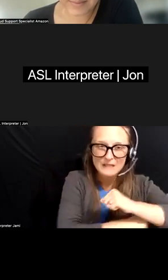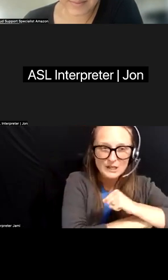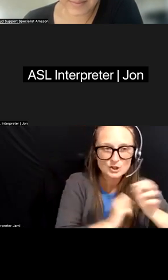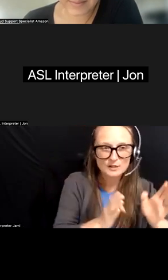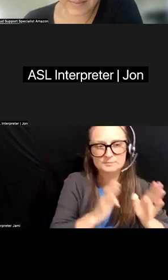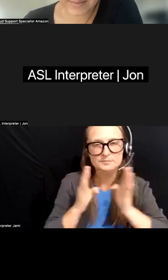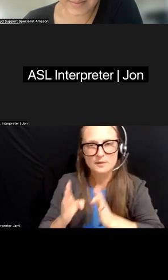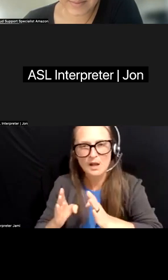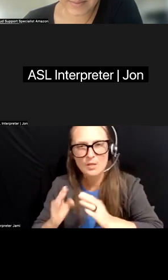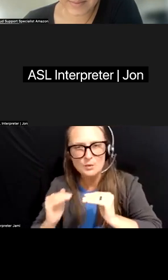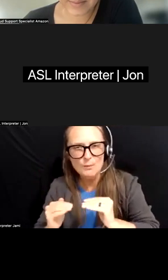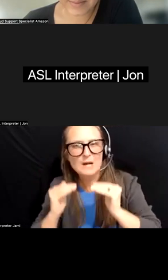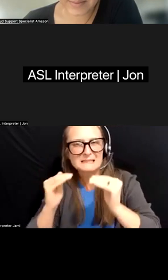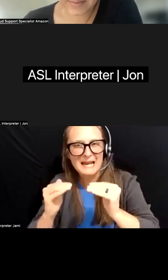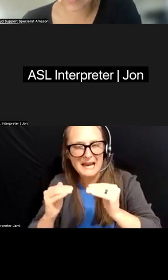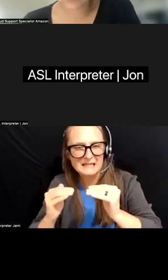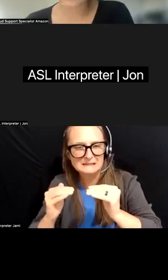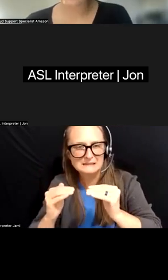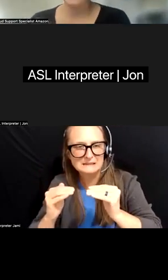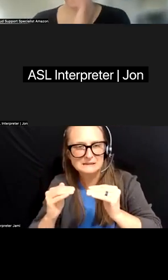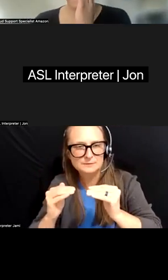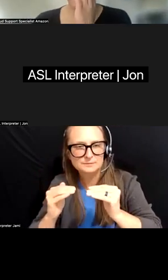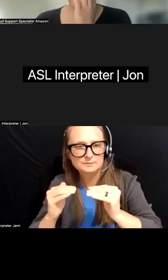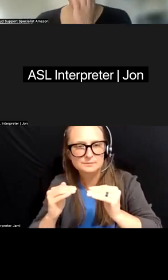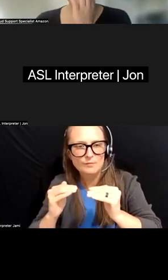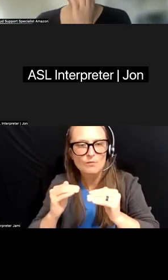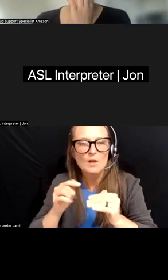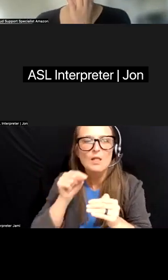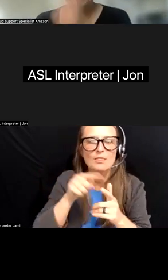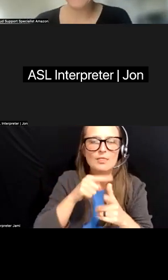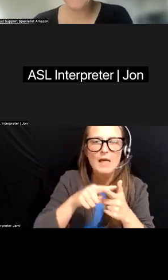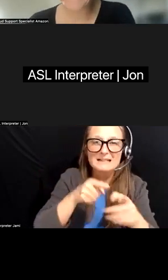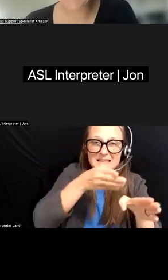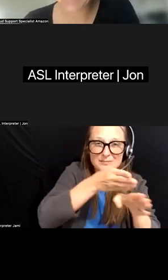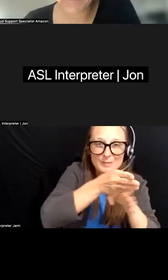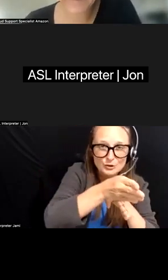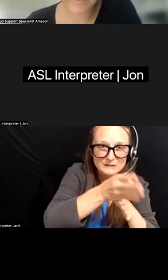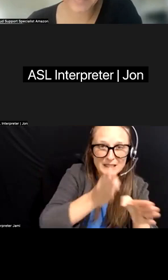versions of the foundation. These are specialty, and these are the professional ones.